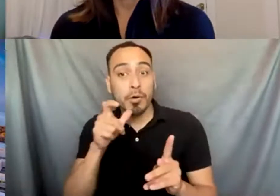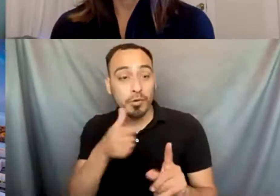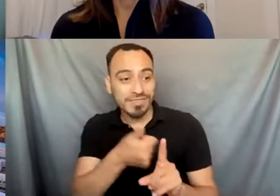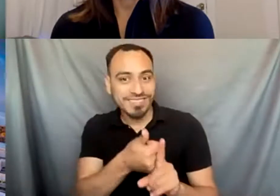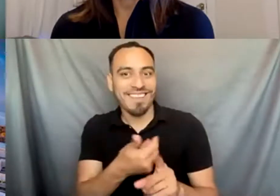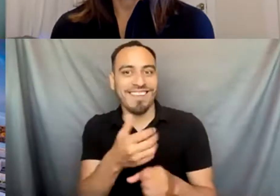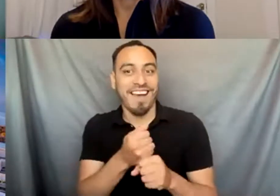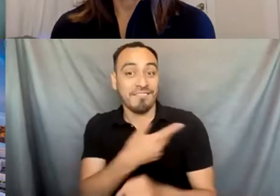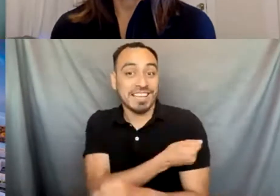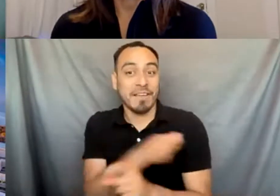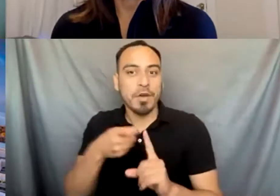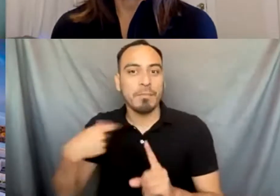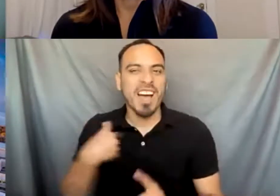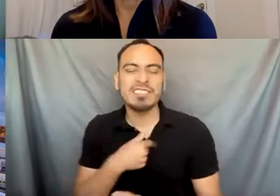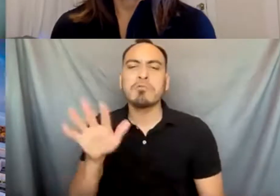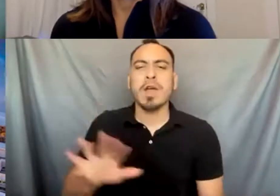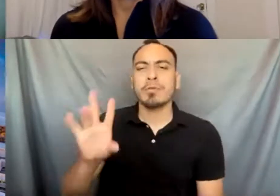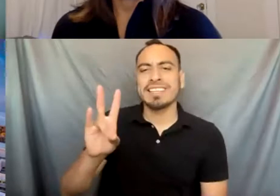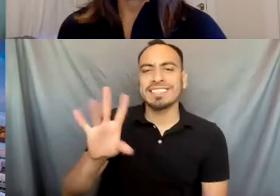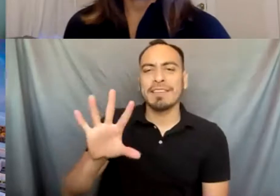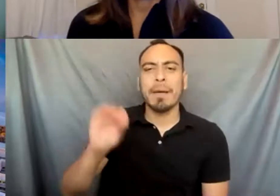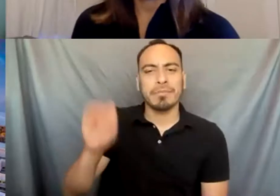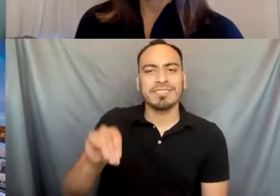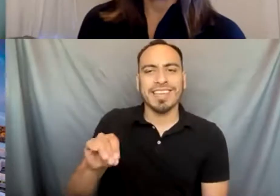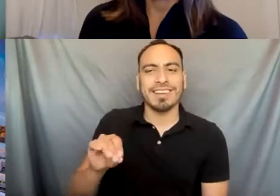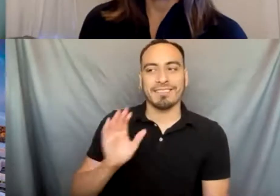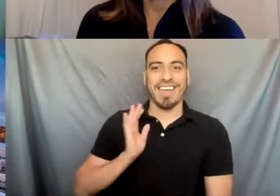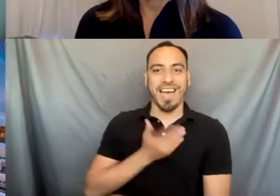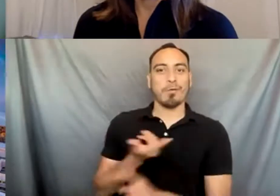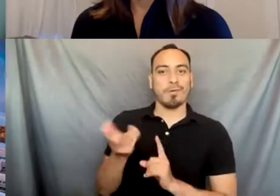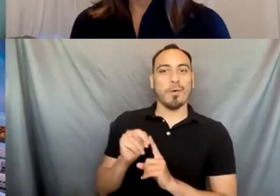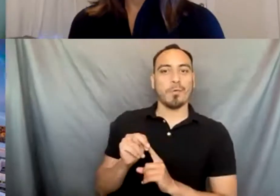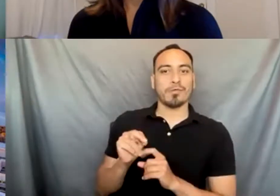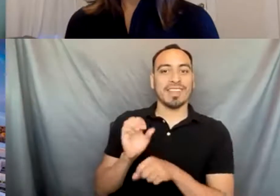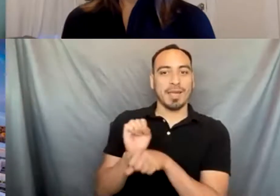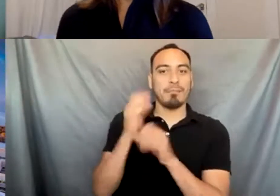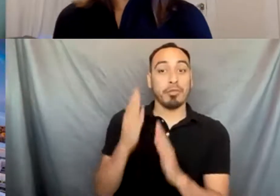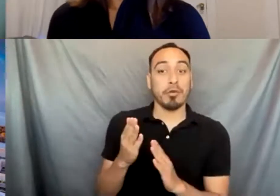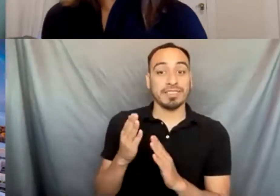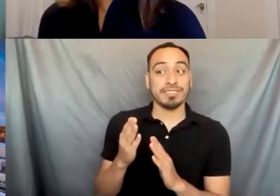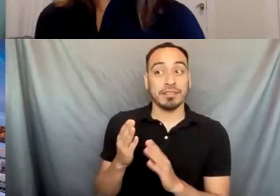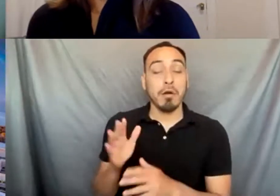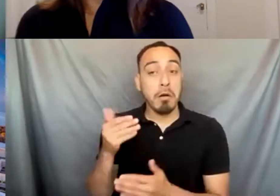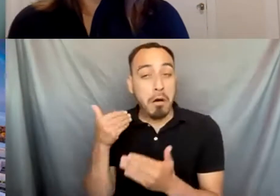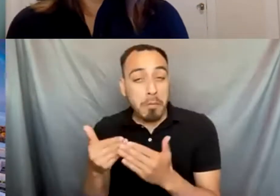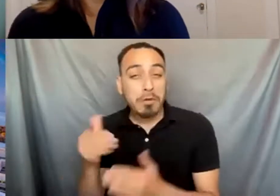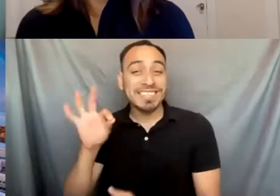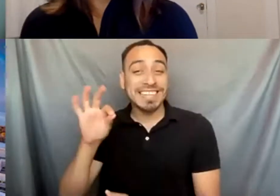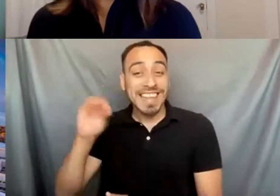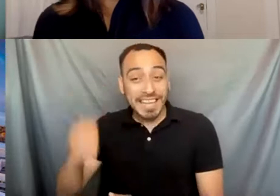about 75% of our employees. It's almost 90% of the